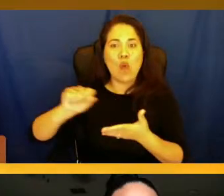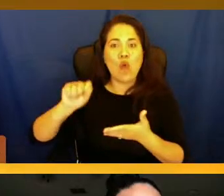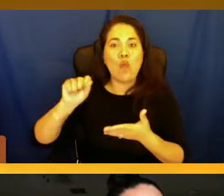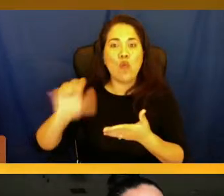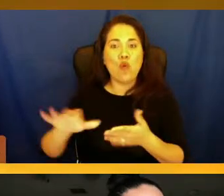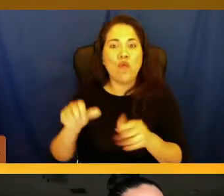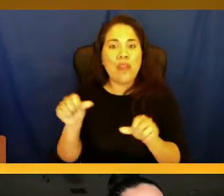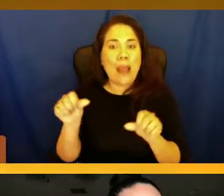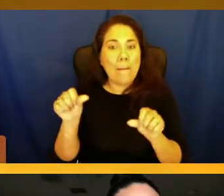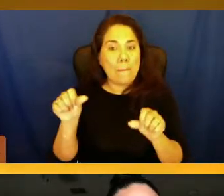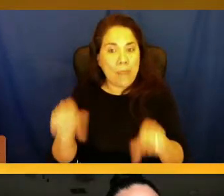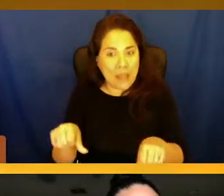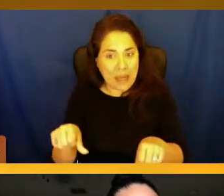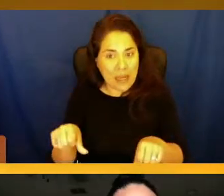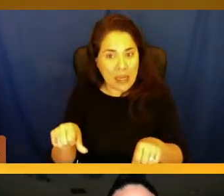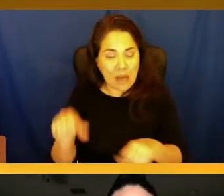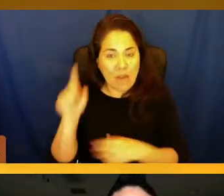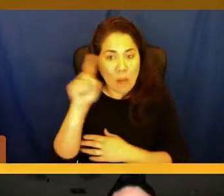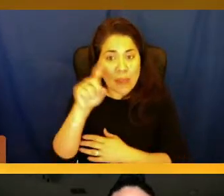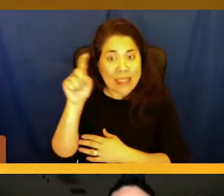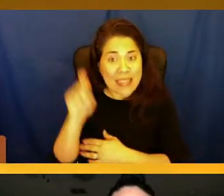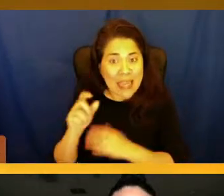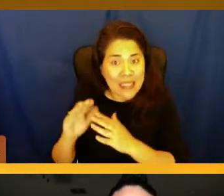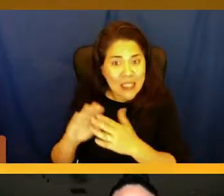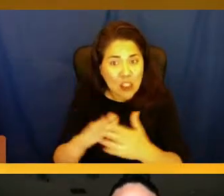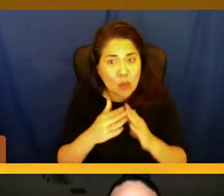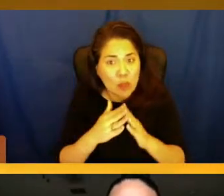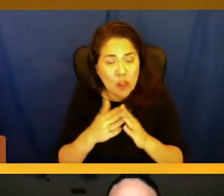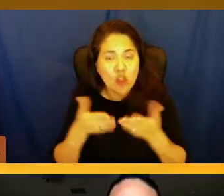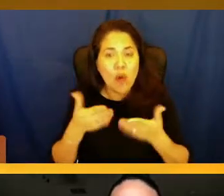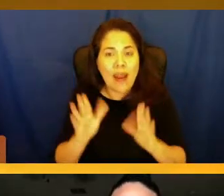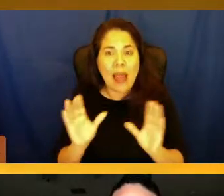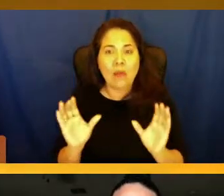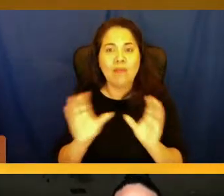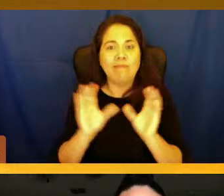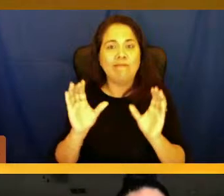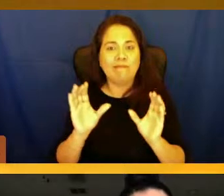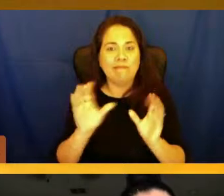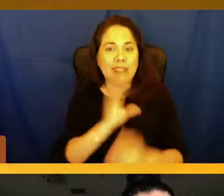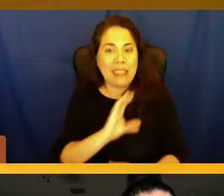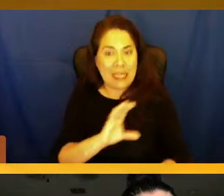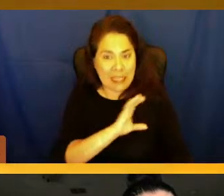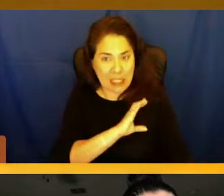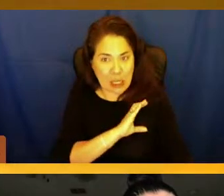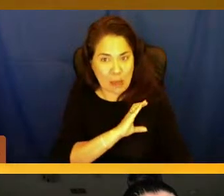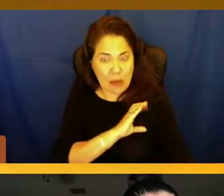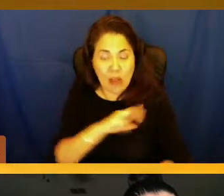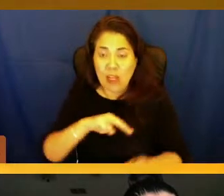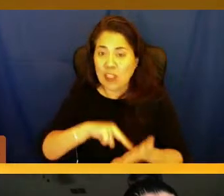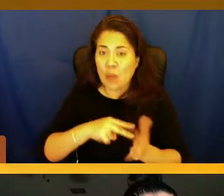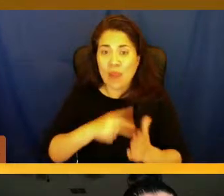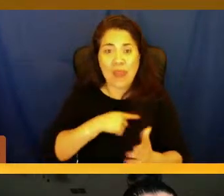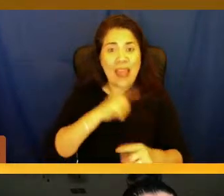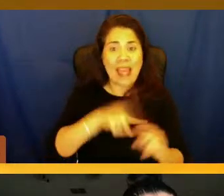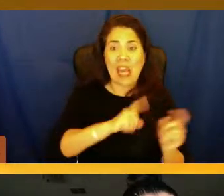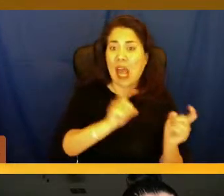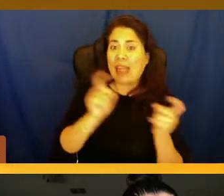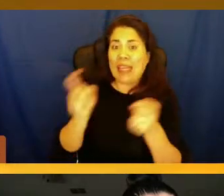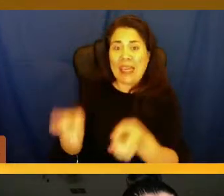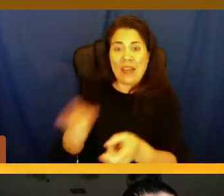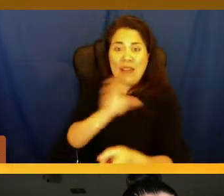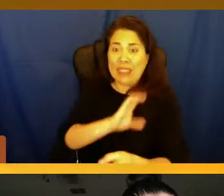ability from the Texas Band of Yaqui Indians to allow citizenship anymore. So they can no longer issue citizenship